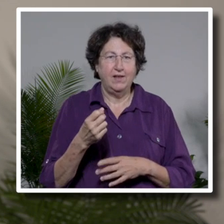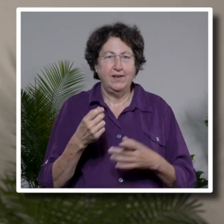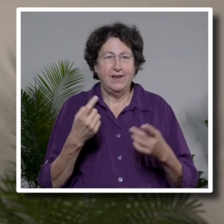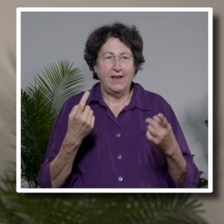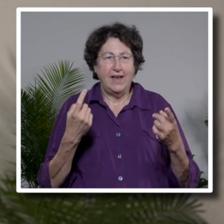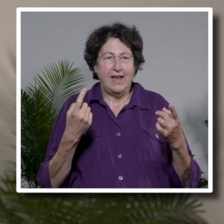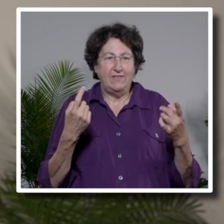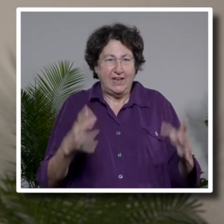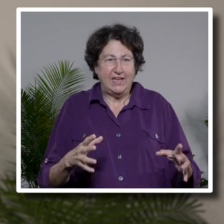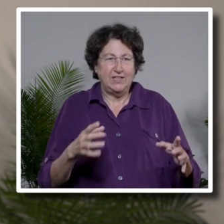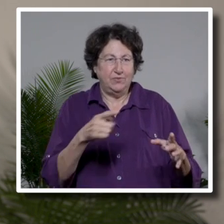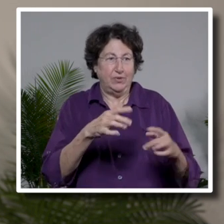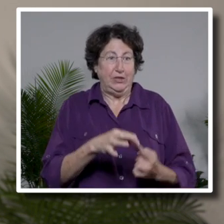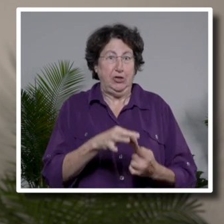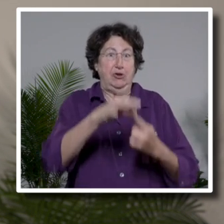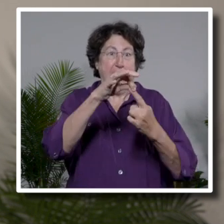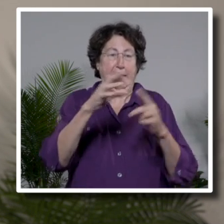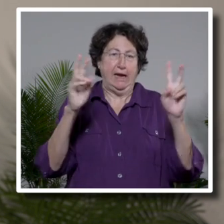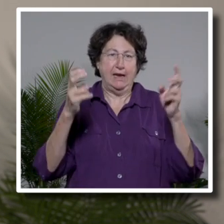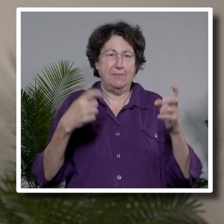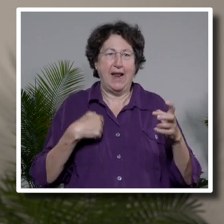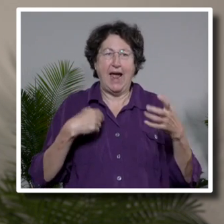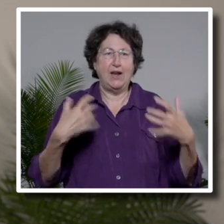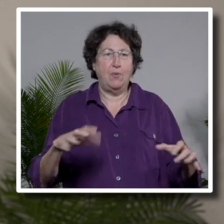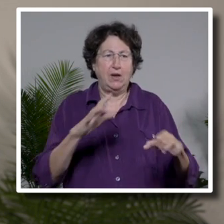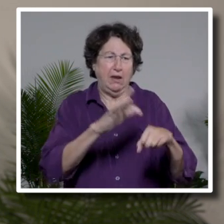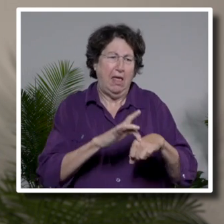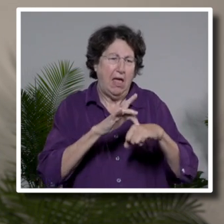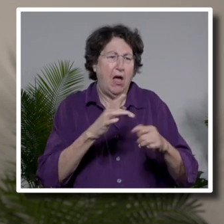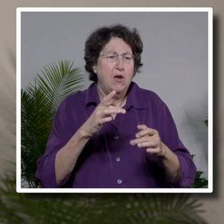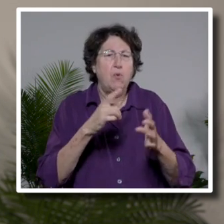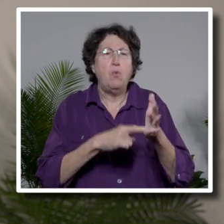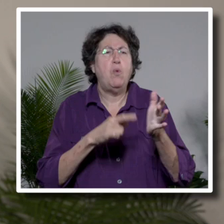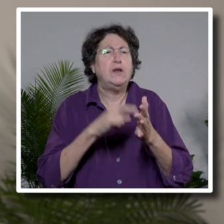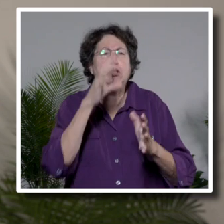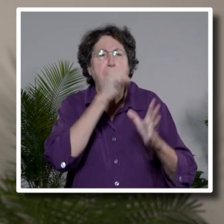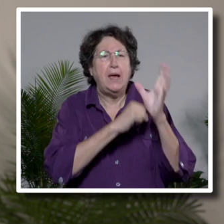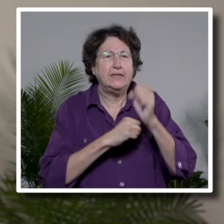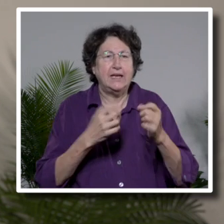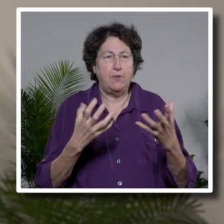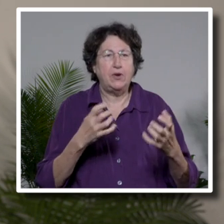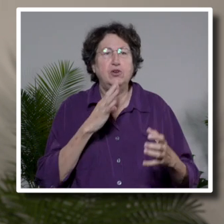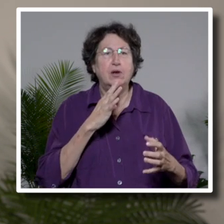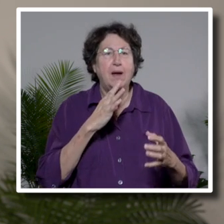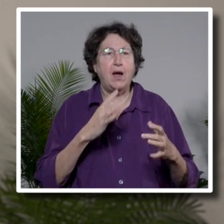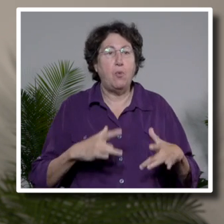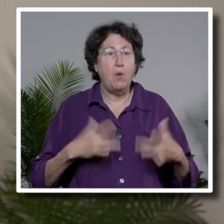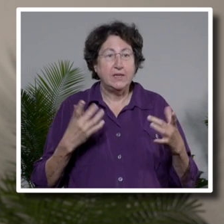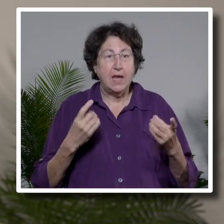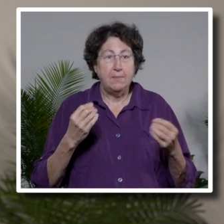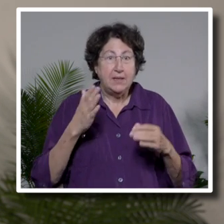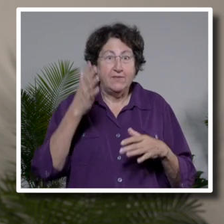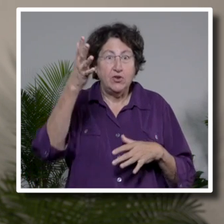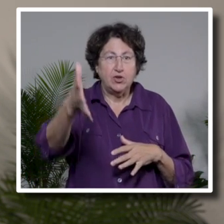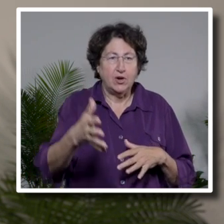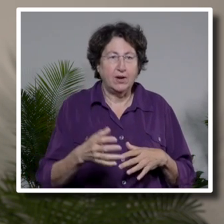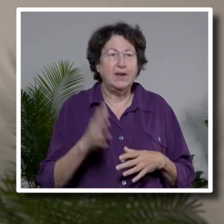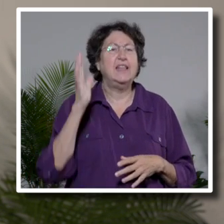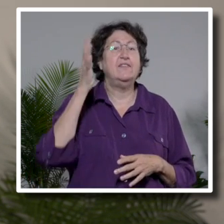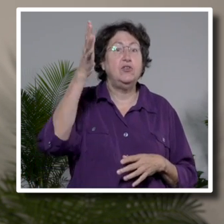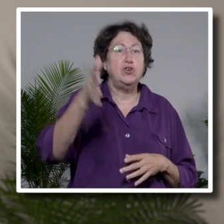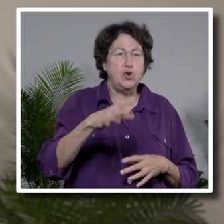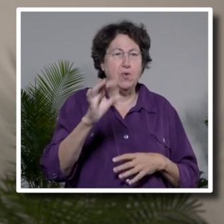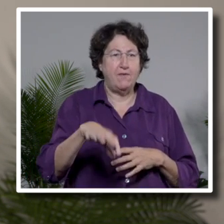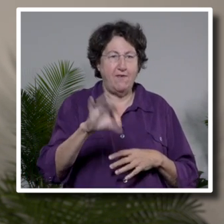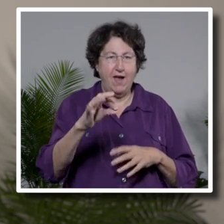to put it mildly, unique. But I don't want to dwell on what was missed. I want to talk about what comes next. Someday,